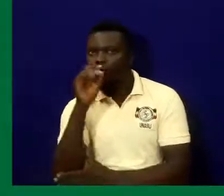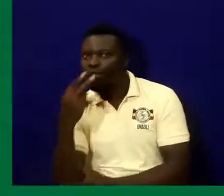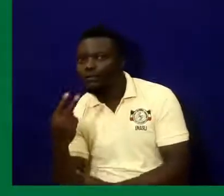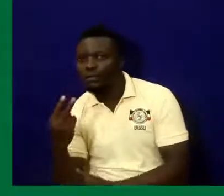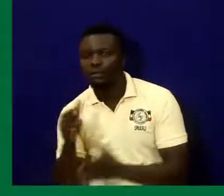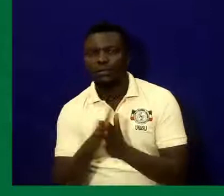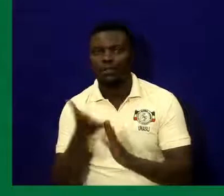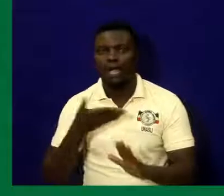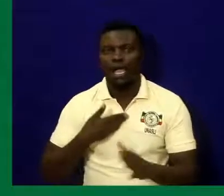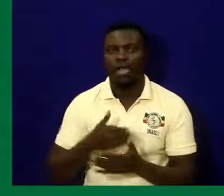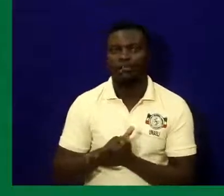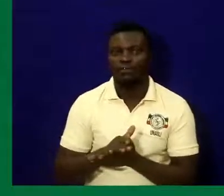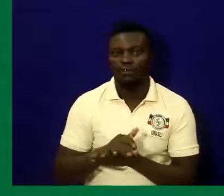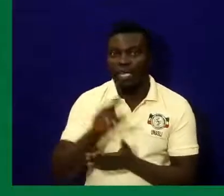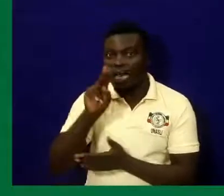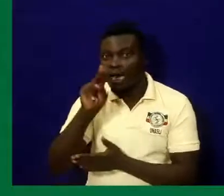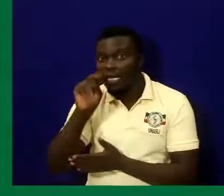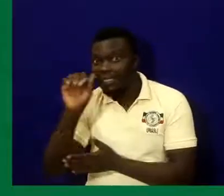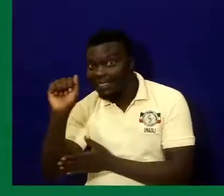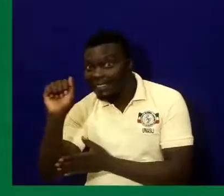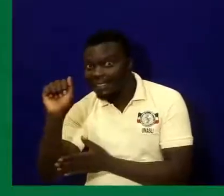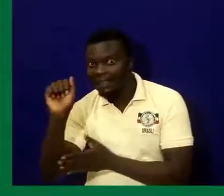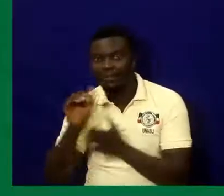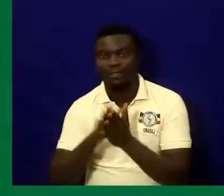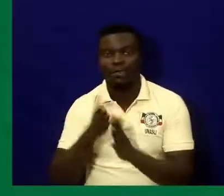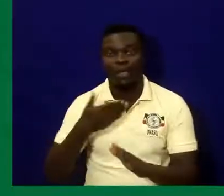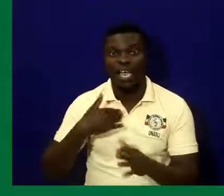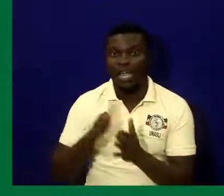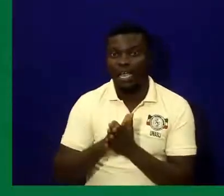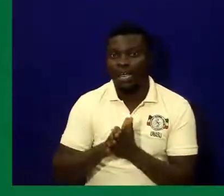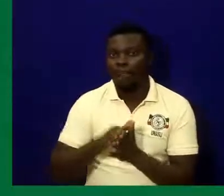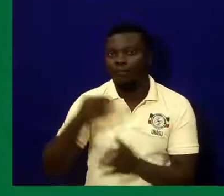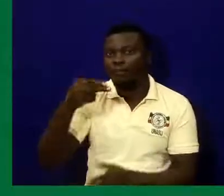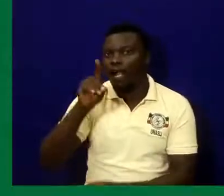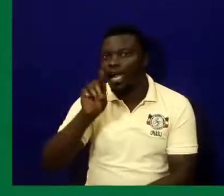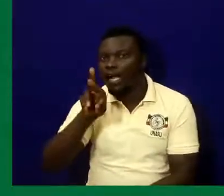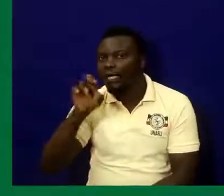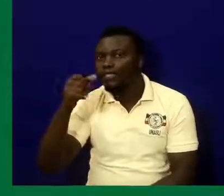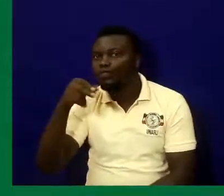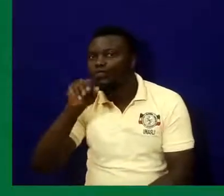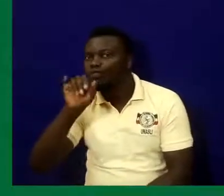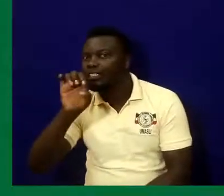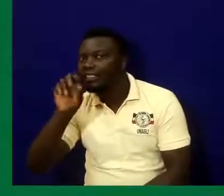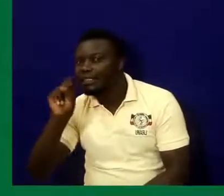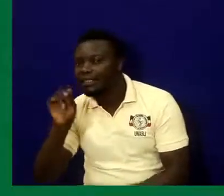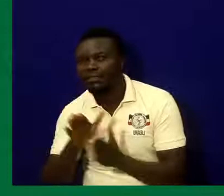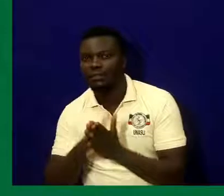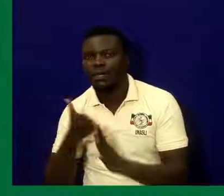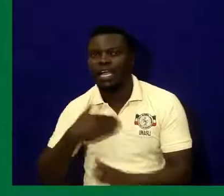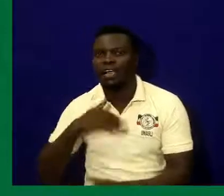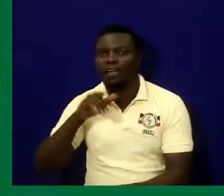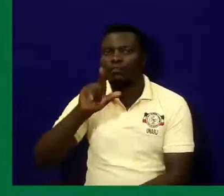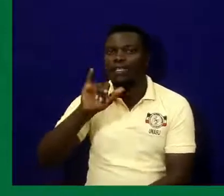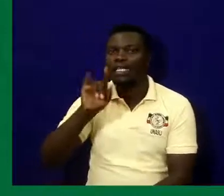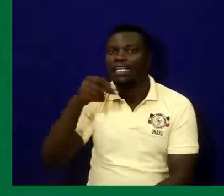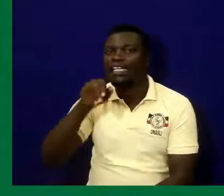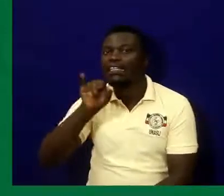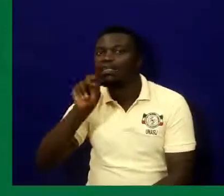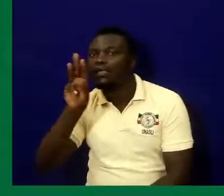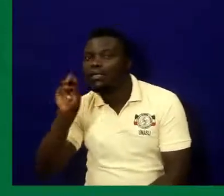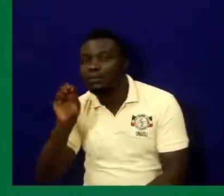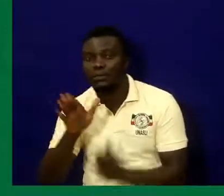have sodium, we have hydrogen, we have lithium, we